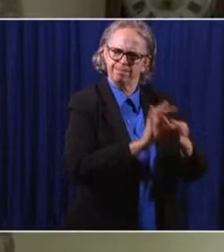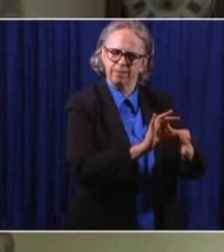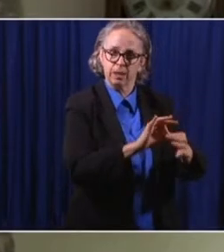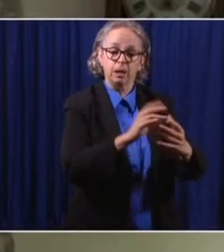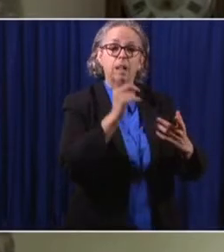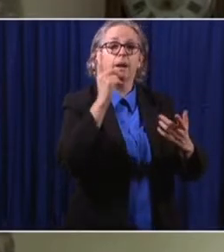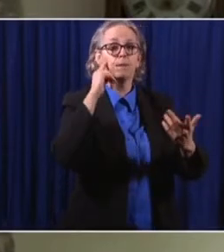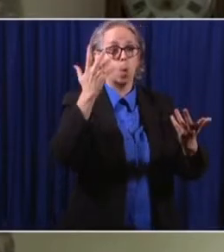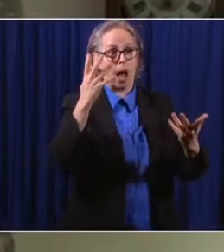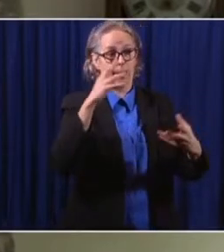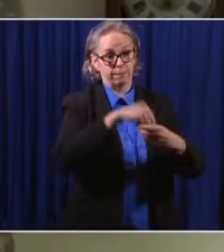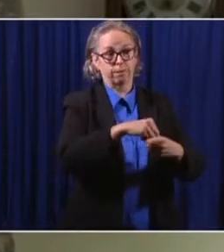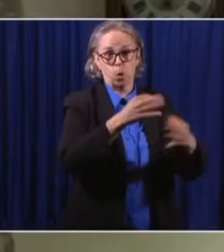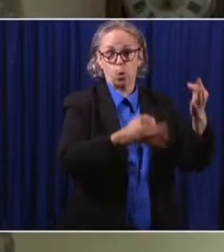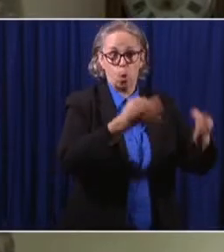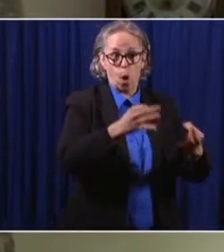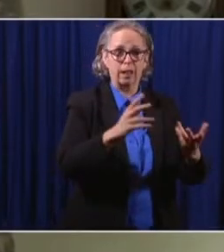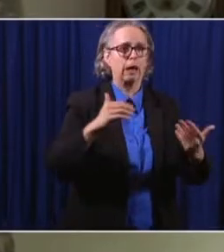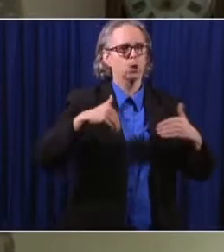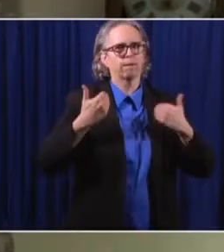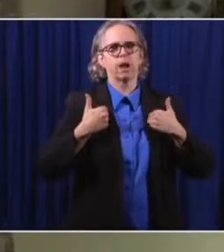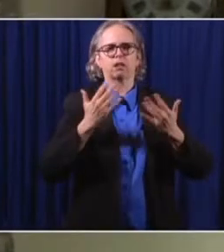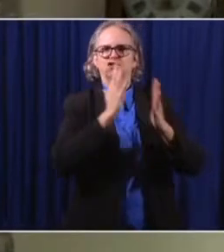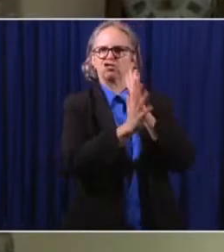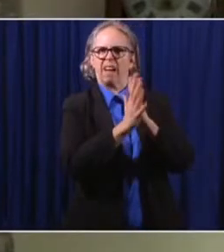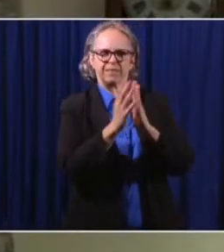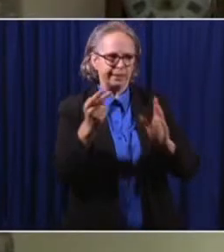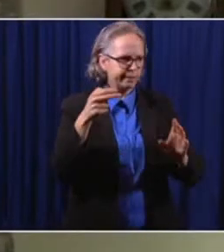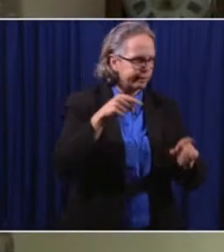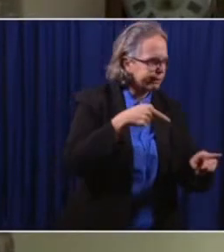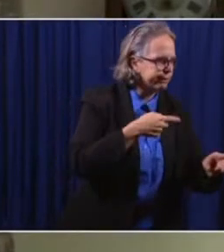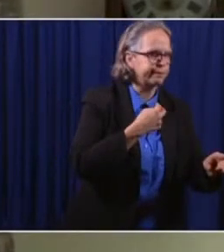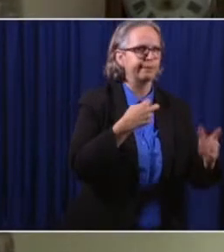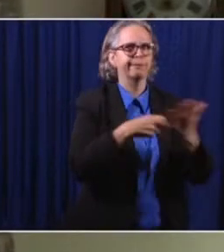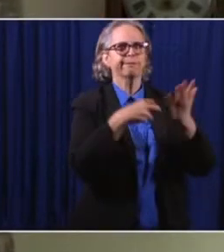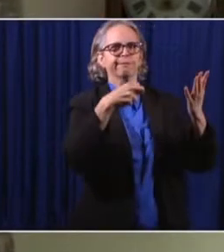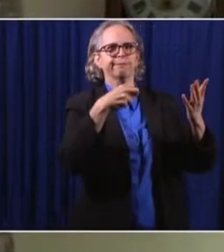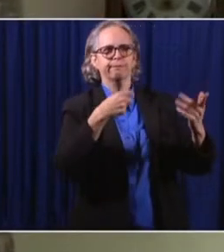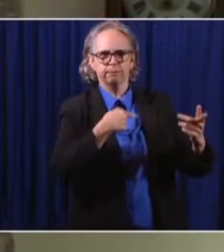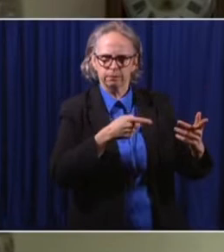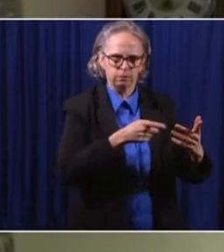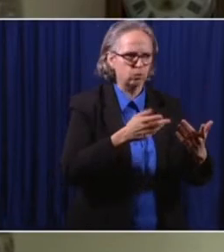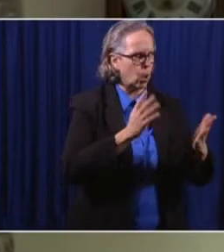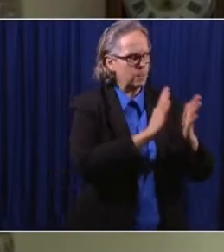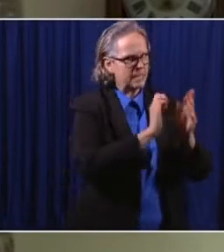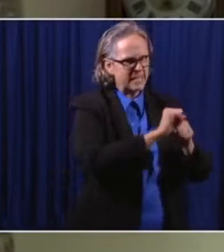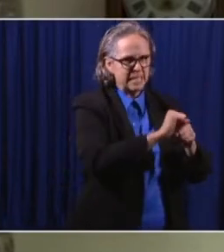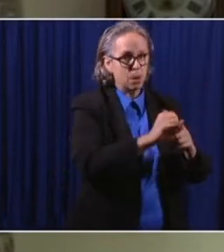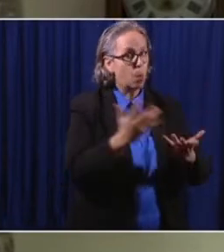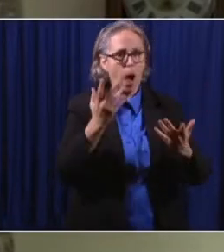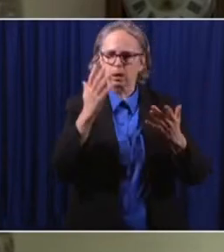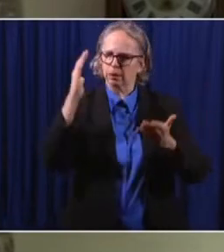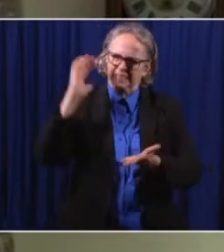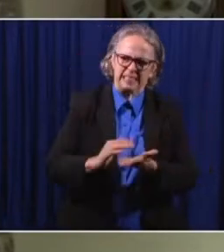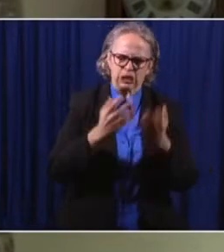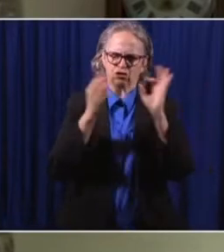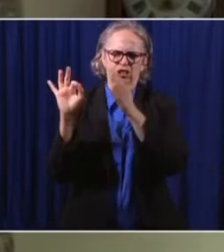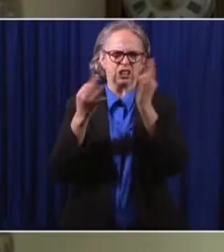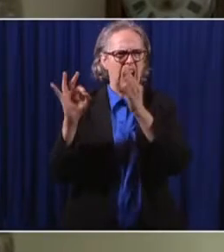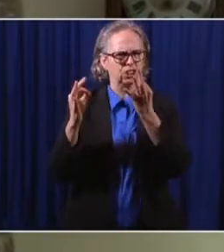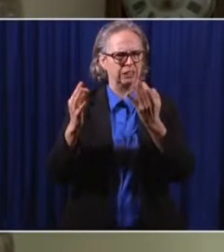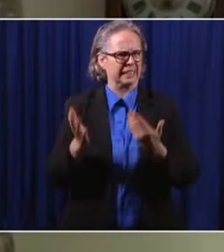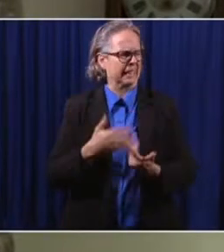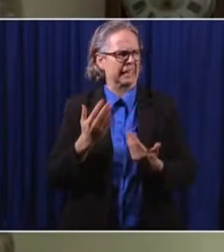because distracted driving is such a huge contributor today to auto crashes, to auto